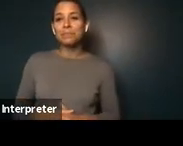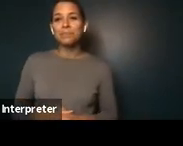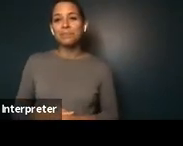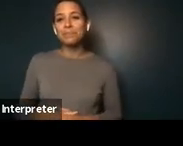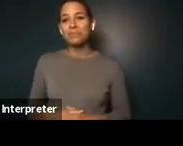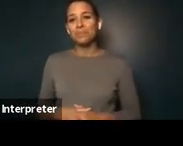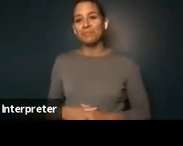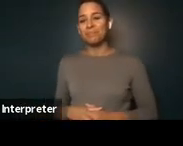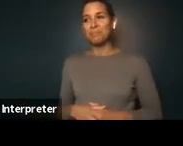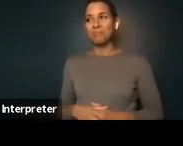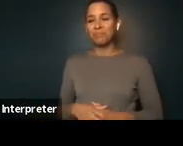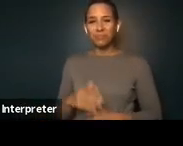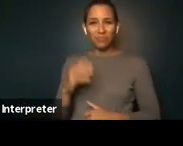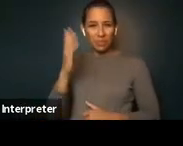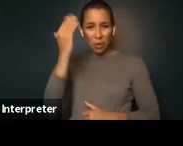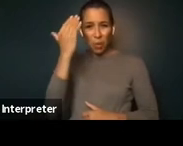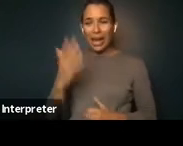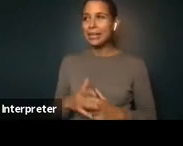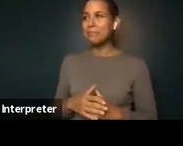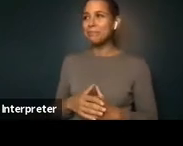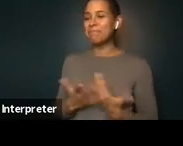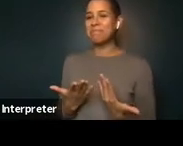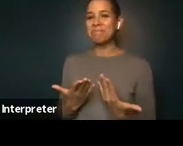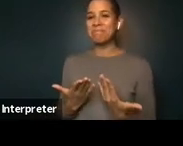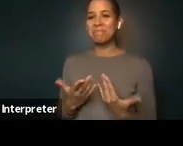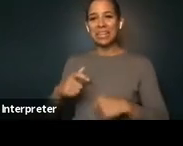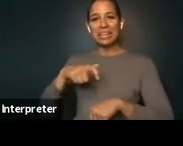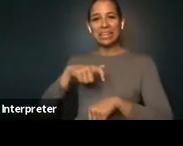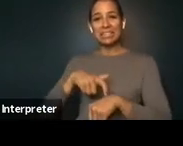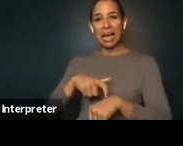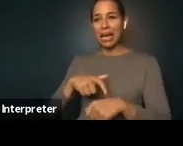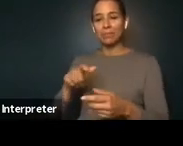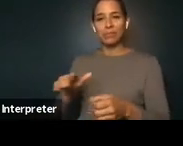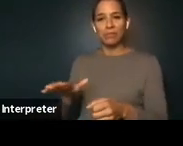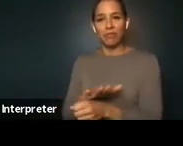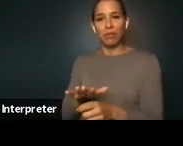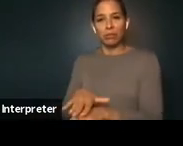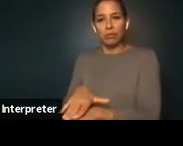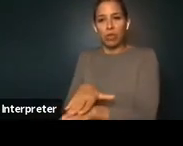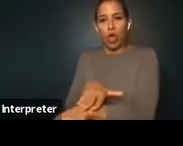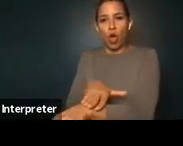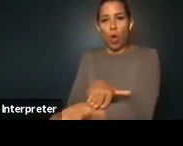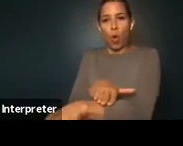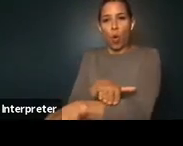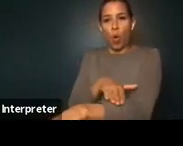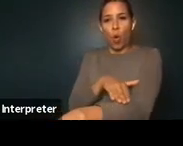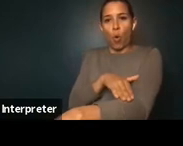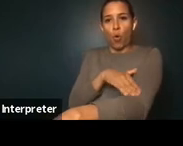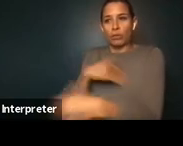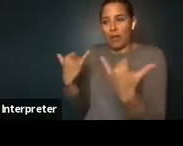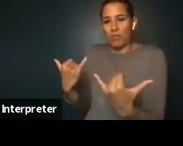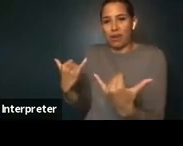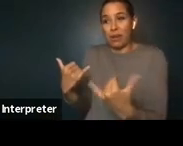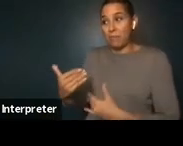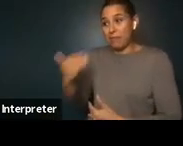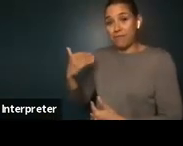you know, things are sort of like not really moving in the way that we're used to. And there's something about the comics that are kind of like static. Yeah. And also where, I mean,